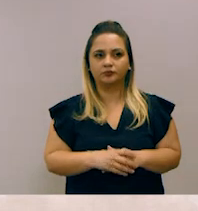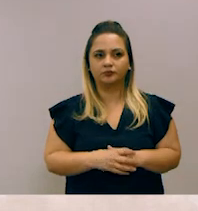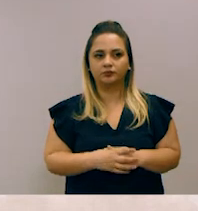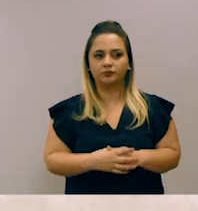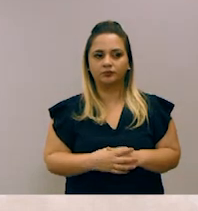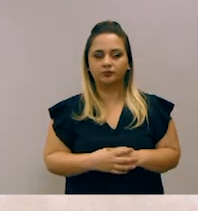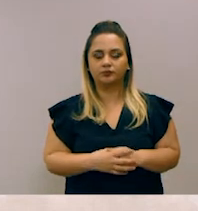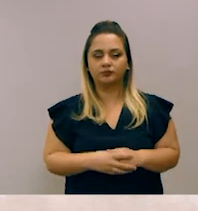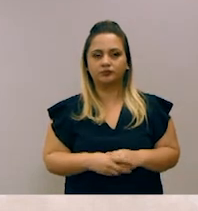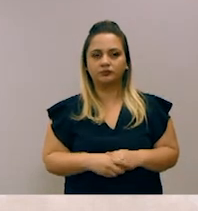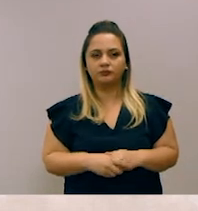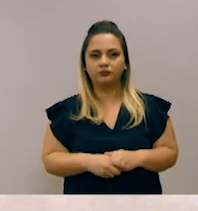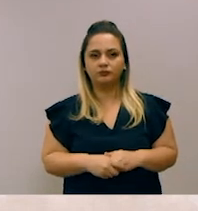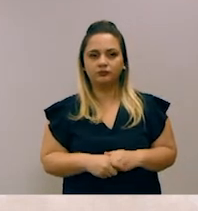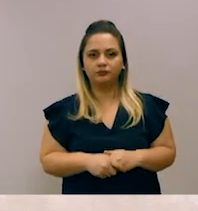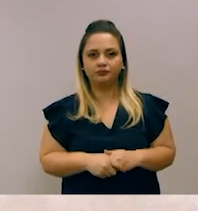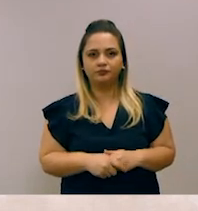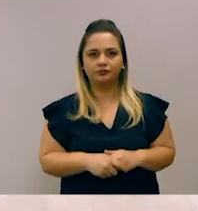while.